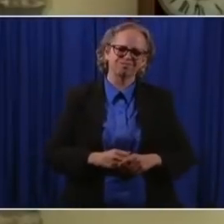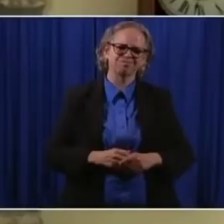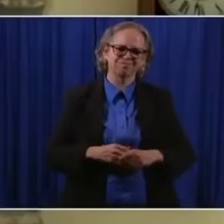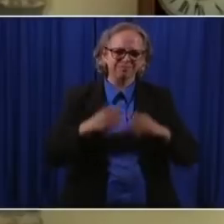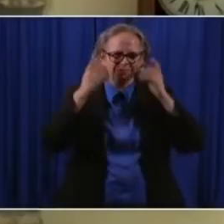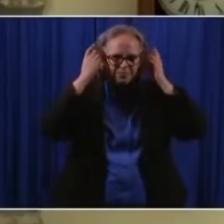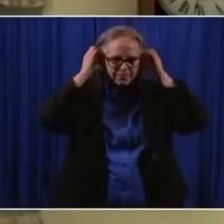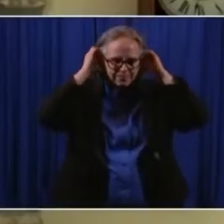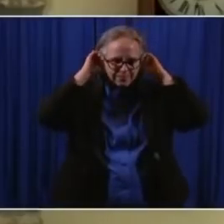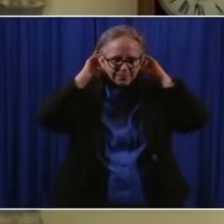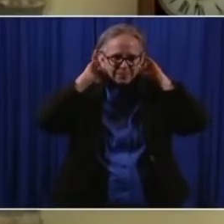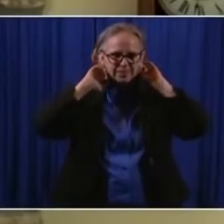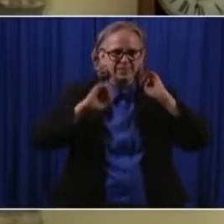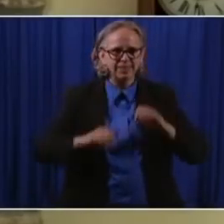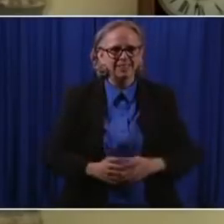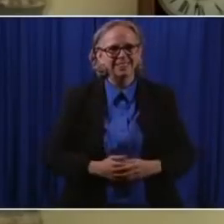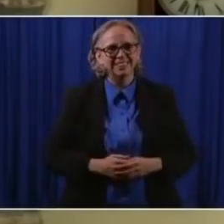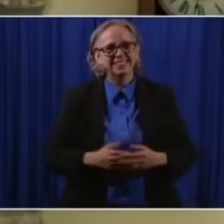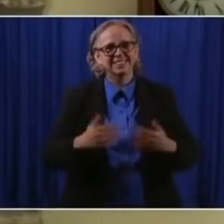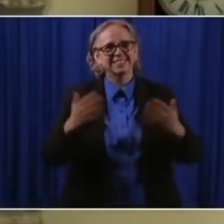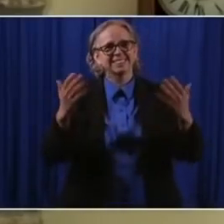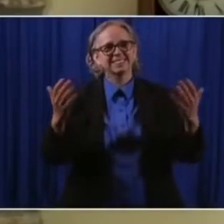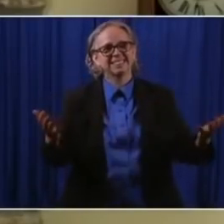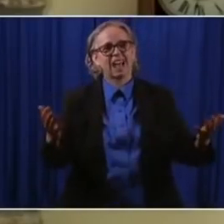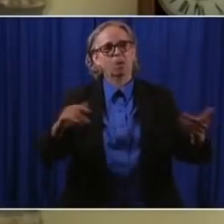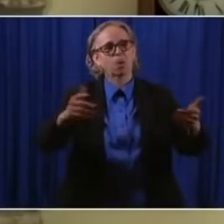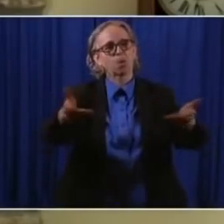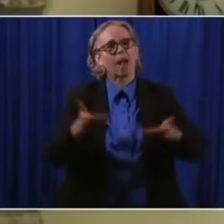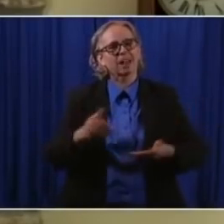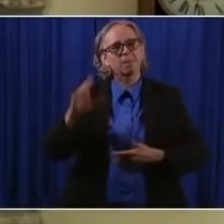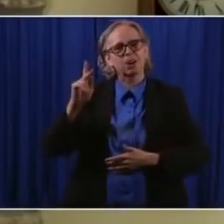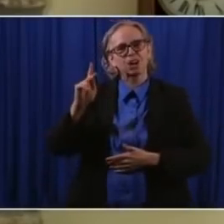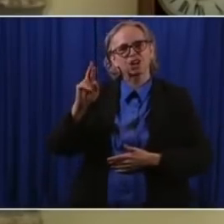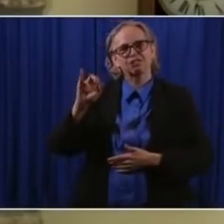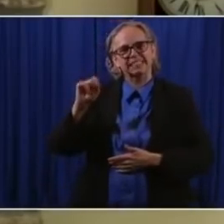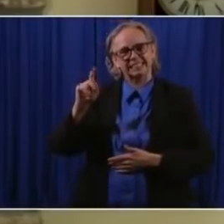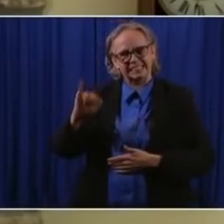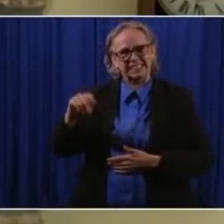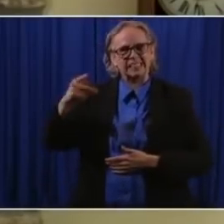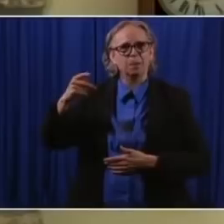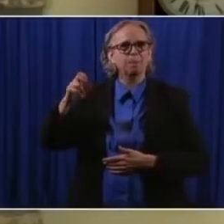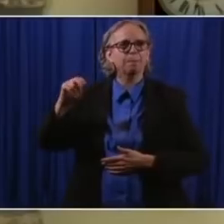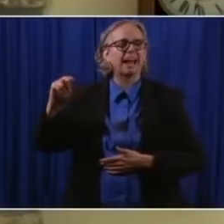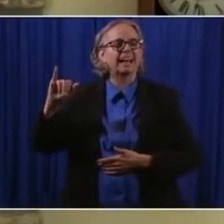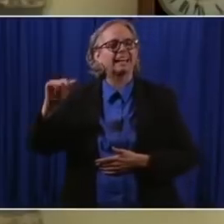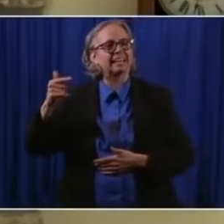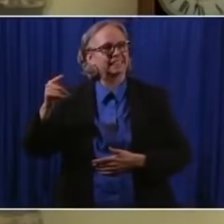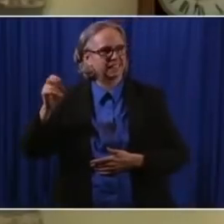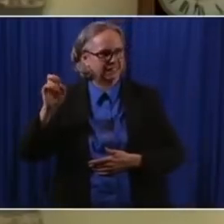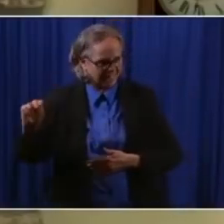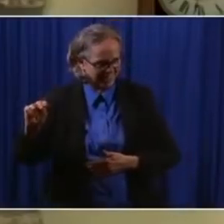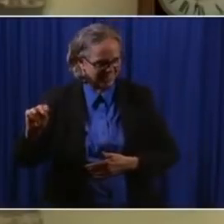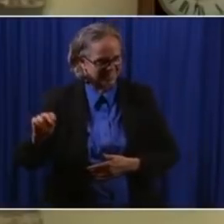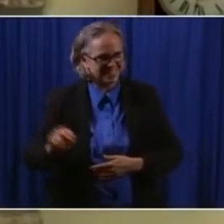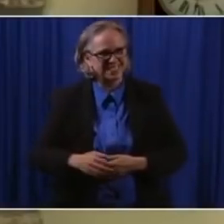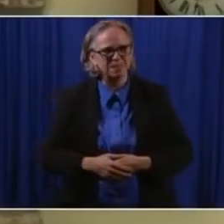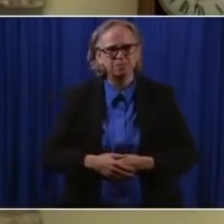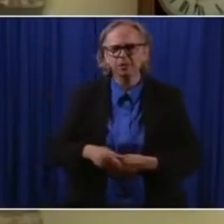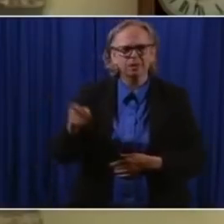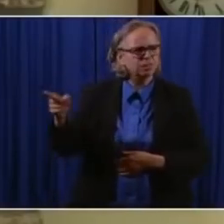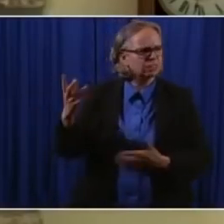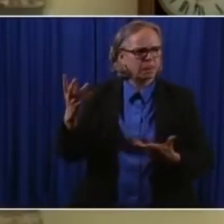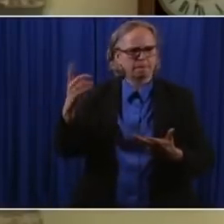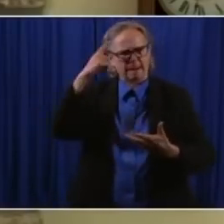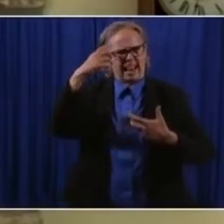Let me now welcome Christy Pennington. Christy has more than 18 years of experience as a mental health professional working